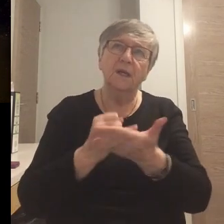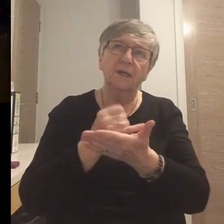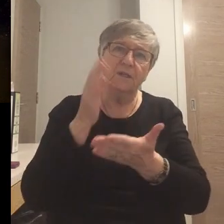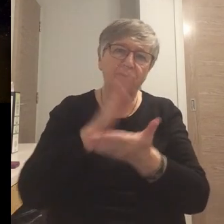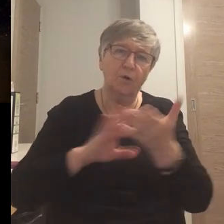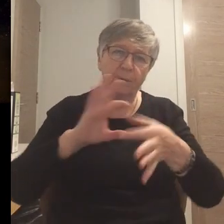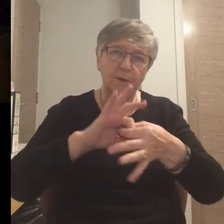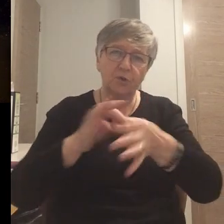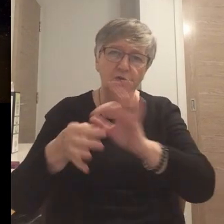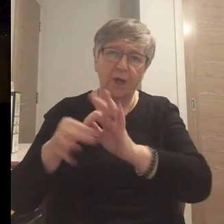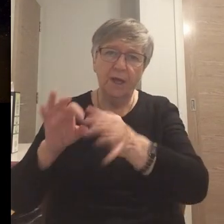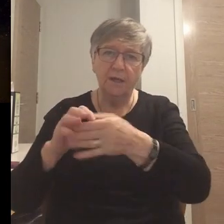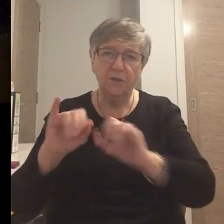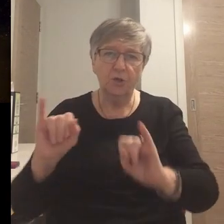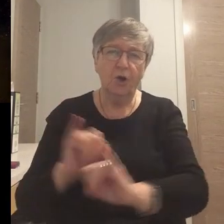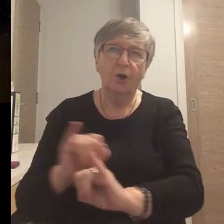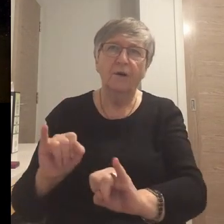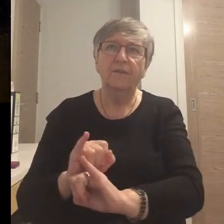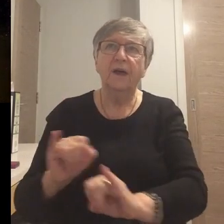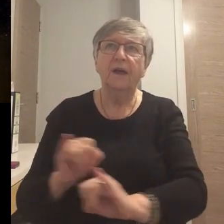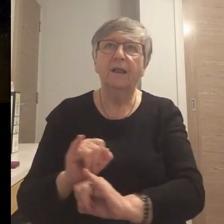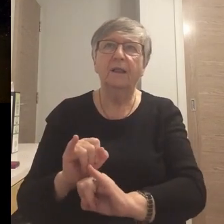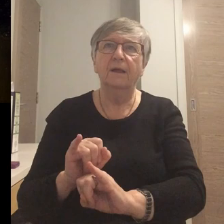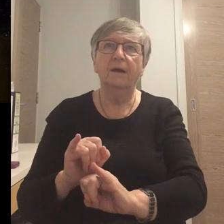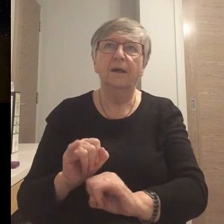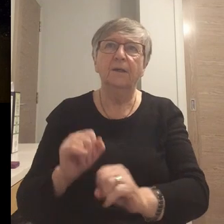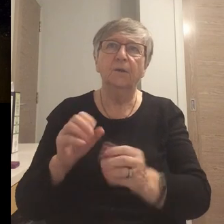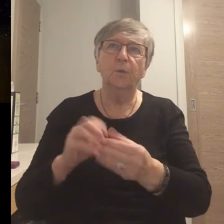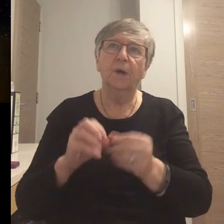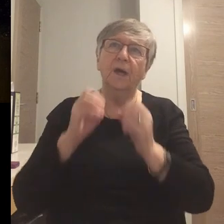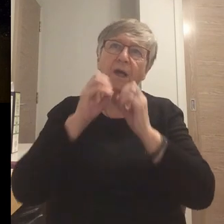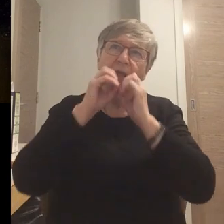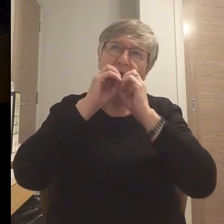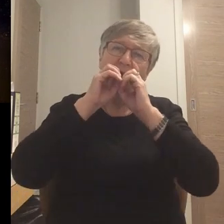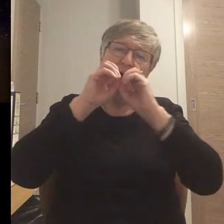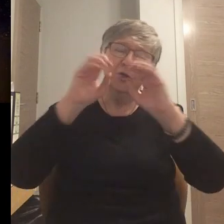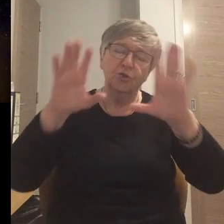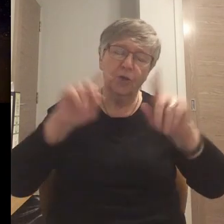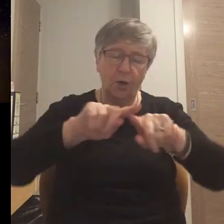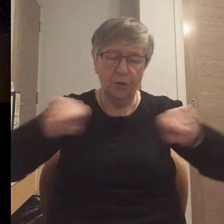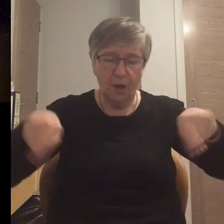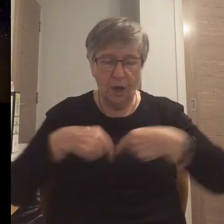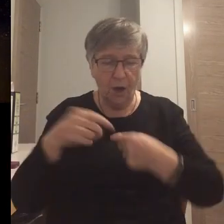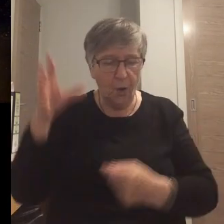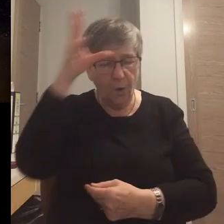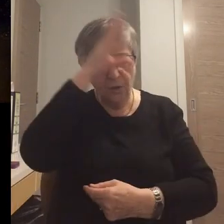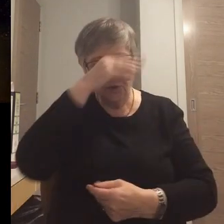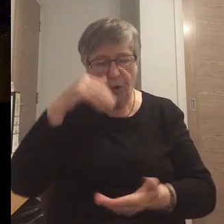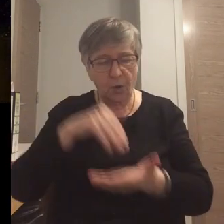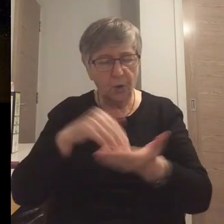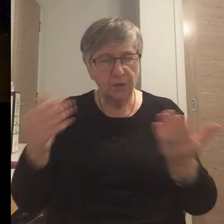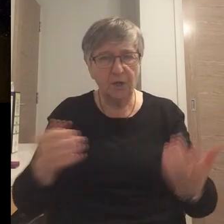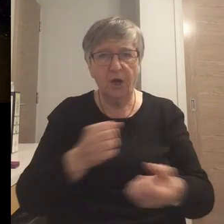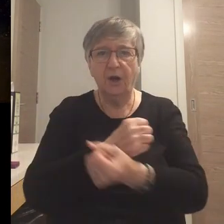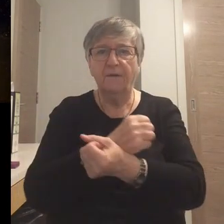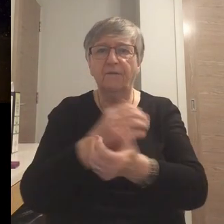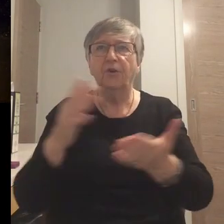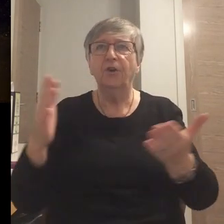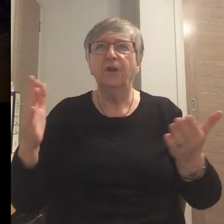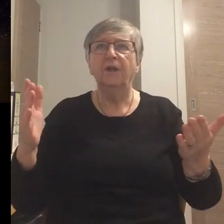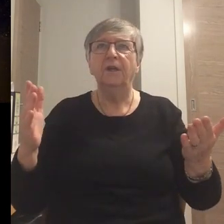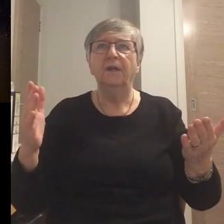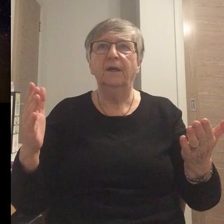losing sinners from the chains of hell, and with a shout our souls